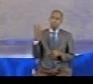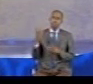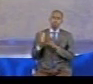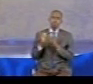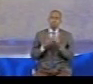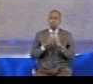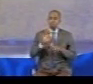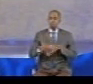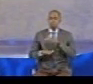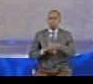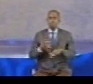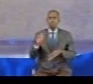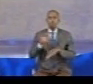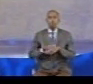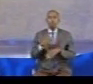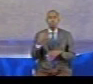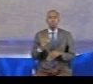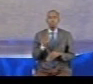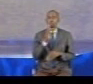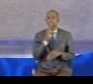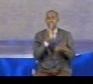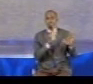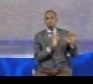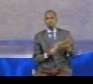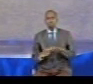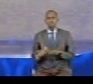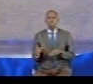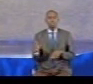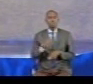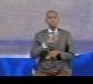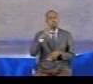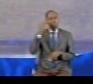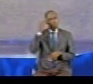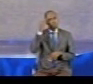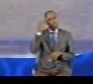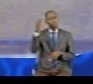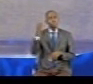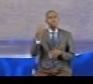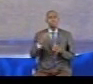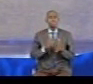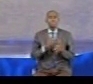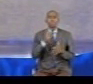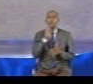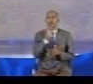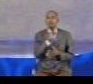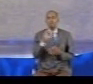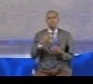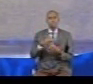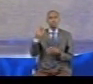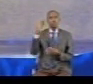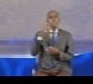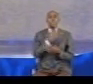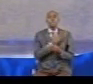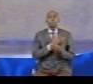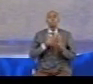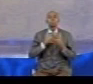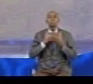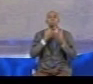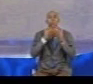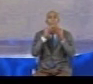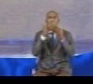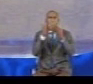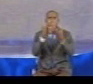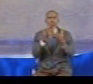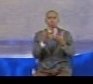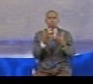the sea, they supposed it had been a spirit, and cried out,